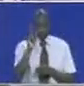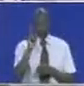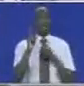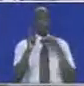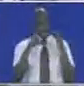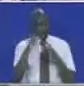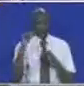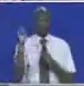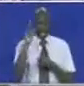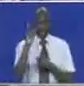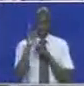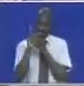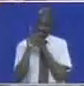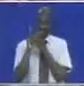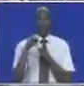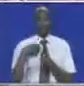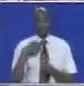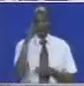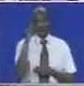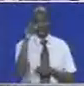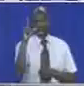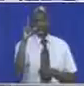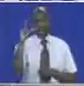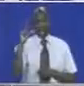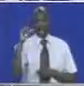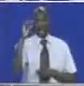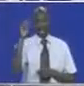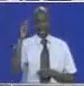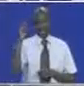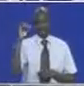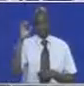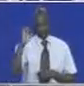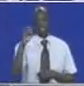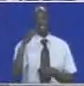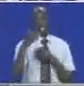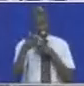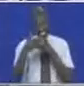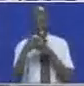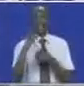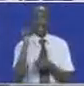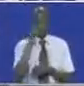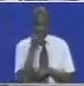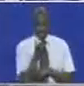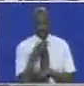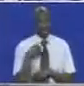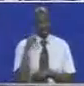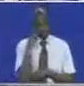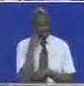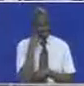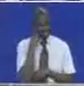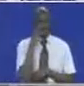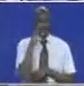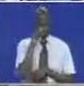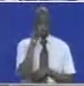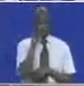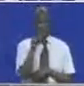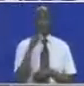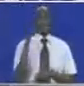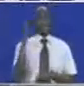going to Nairobi because Alliance High School was close to Nairobi. And I think that is then when I